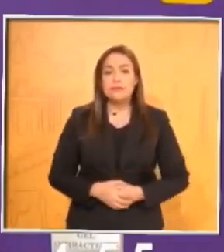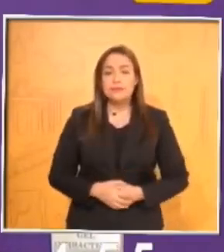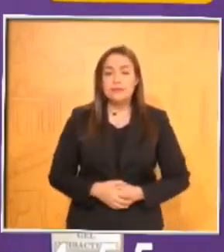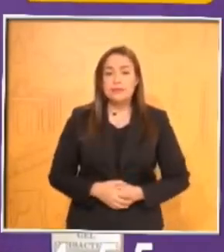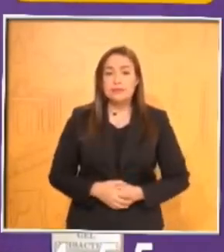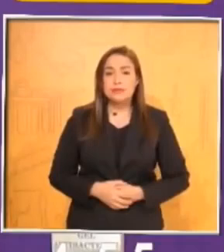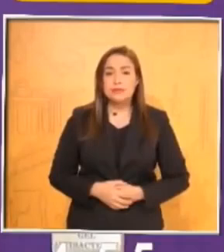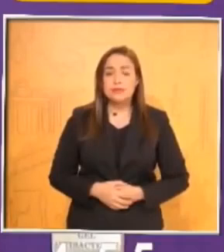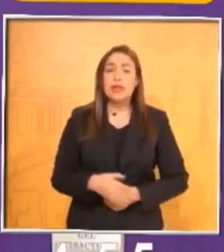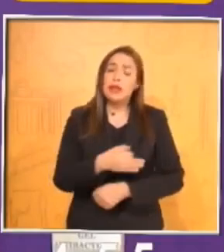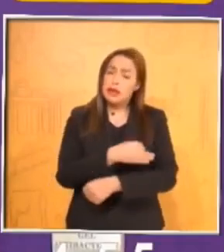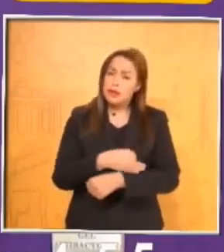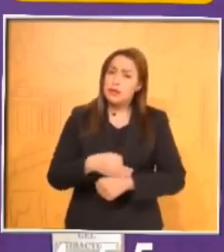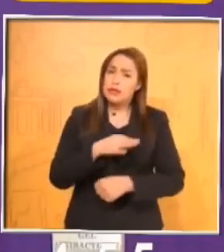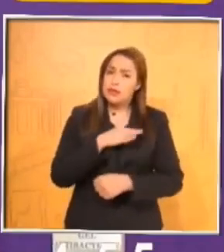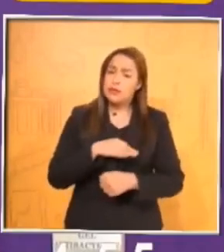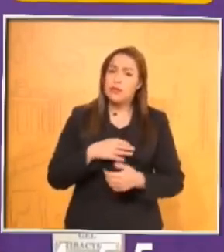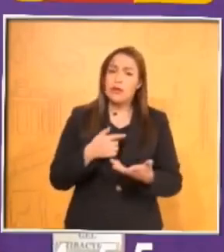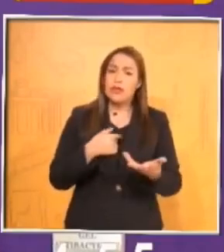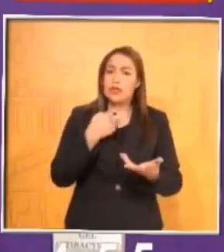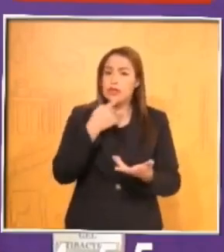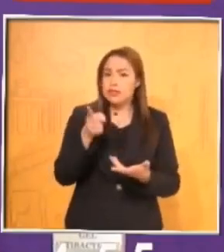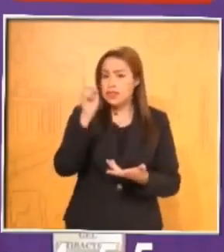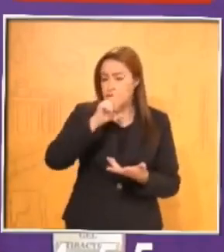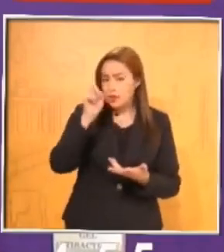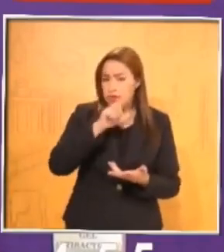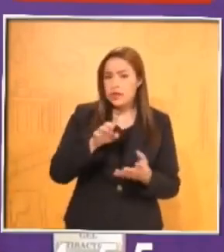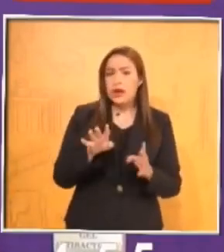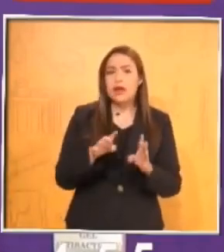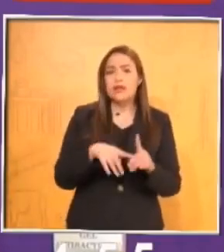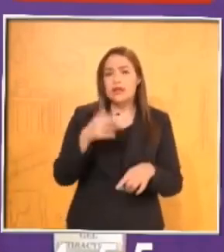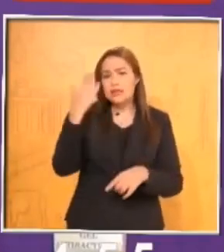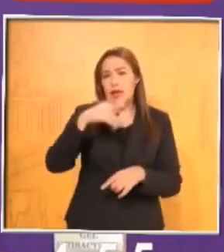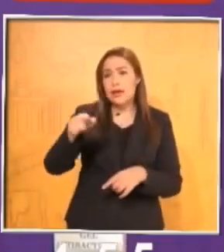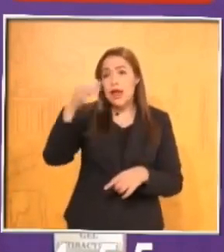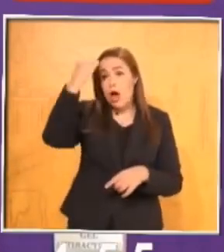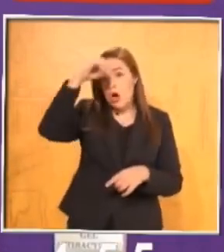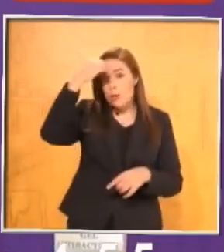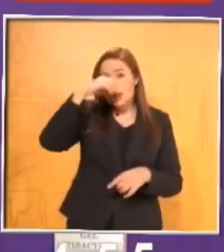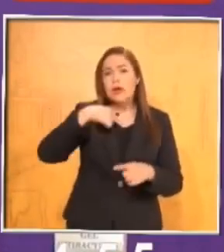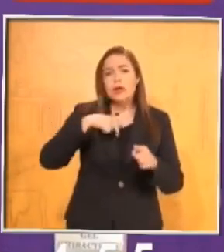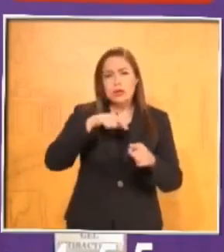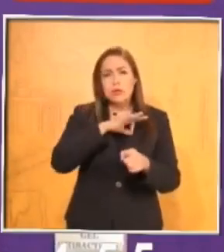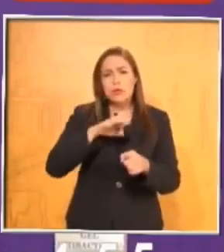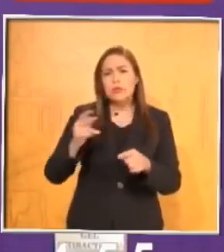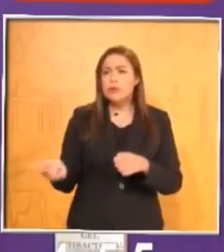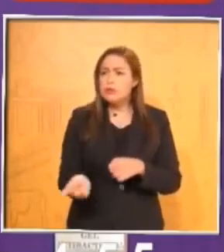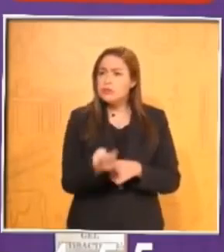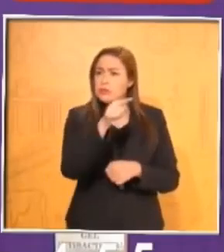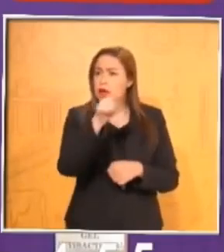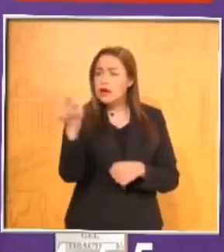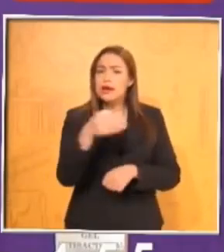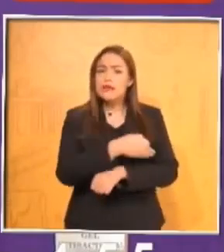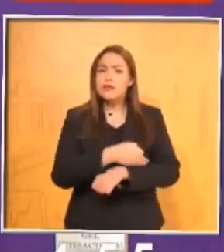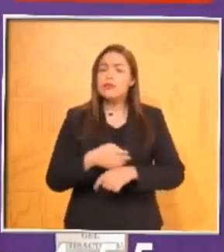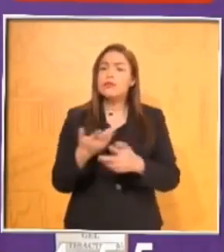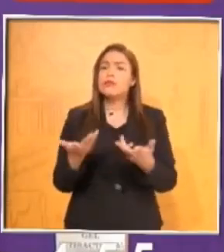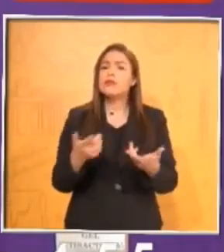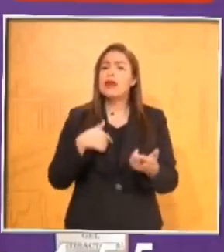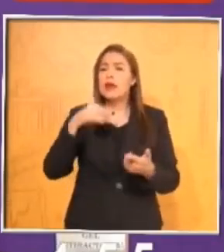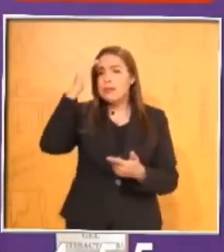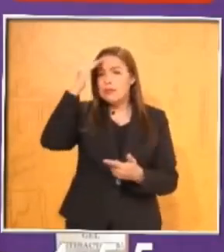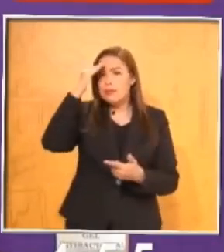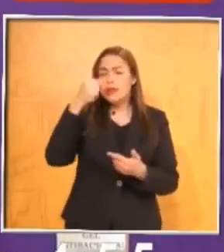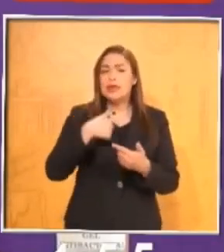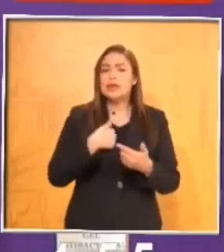family about the comics. You are going to give your opinion and ask them their opinion. You are going to think